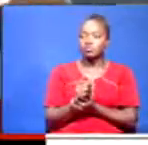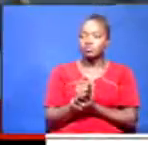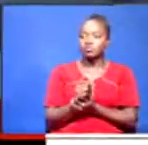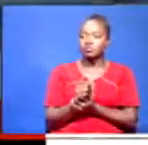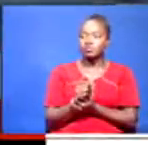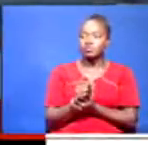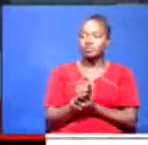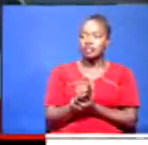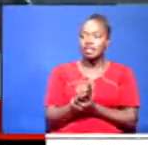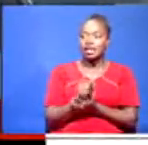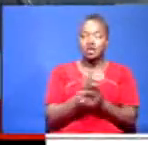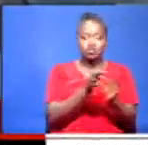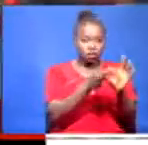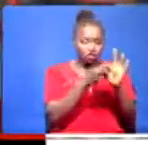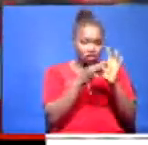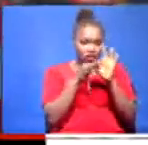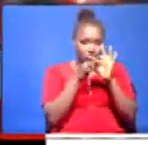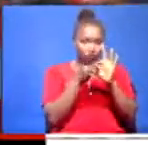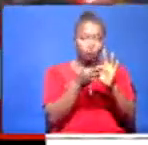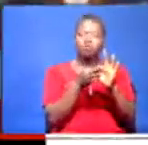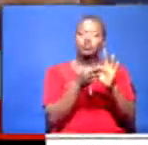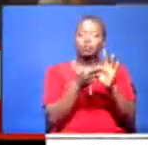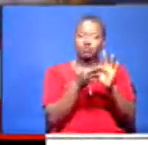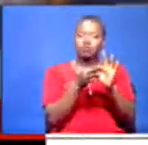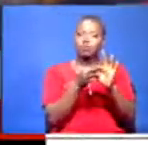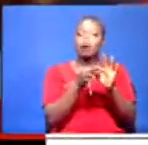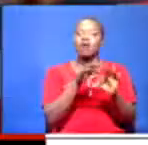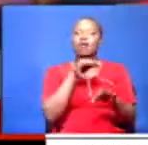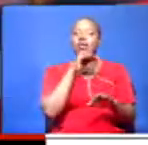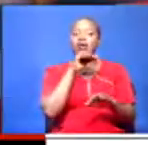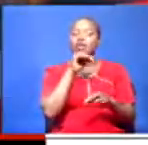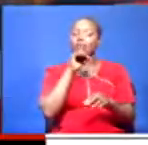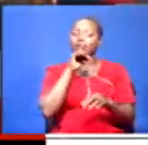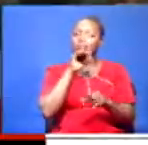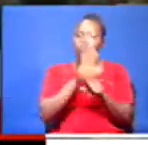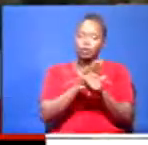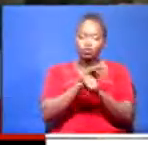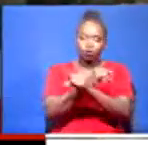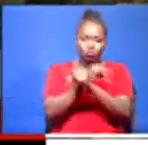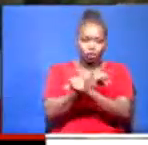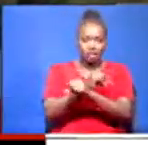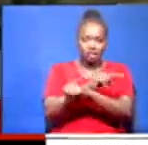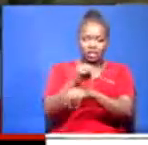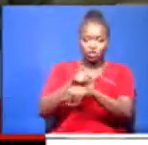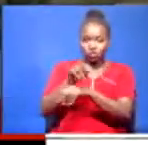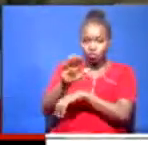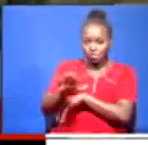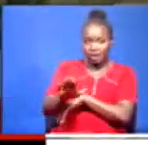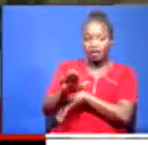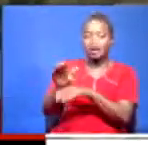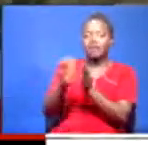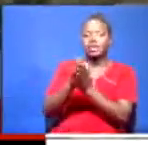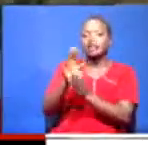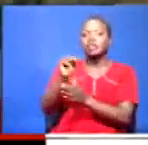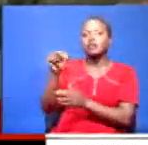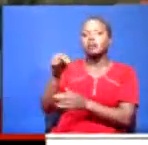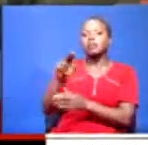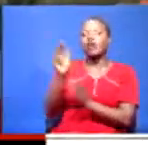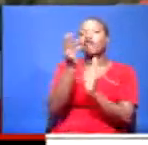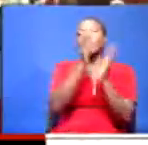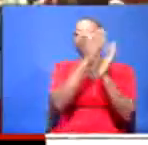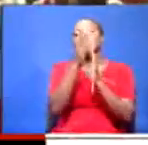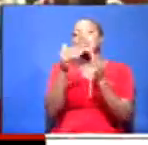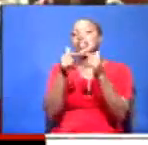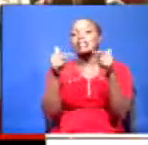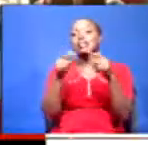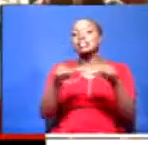The Azimio la Umoja One Kenya flag bearer committing to protect the Mara National Reserve and Mau complex against land